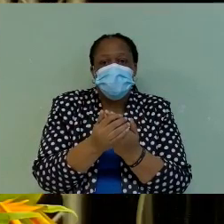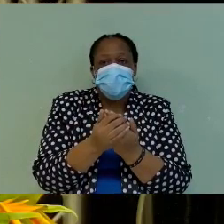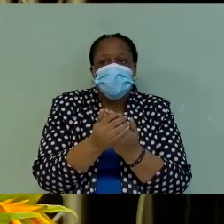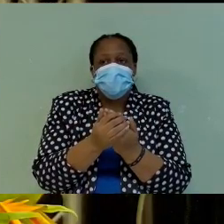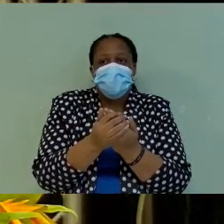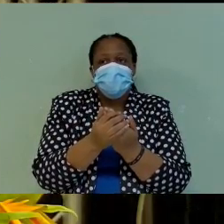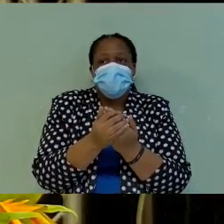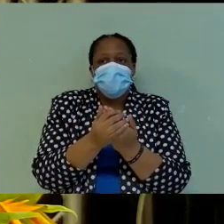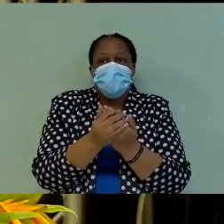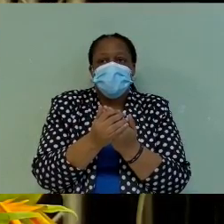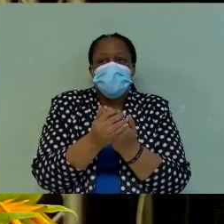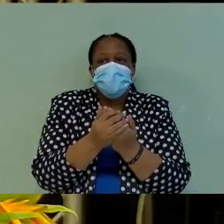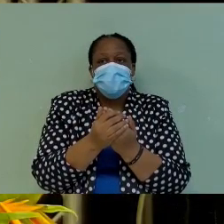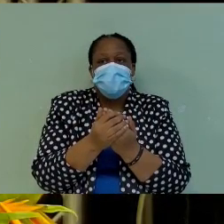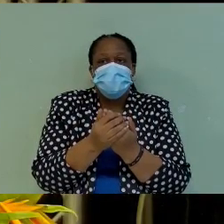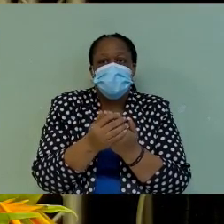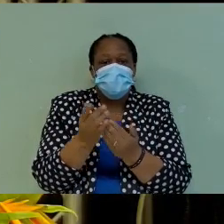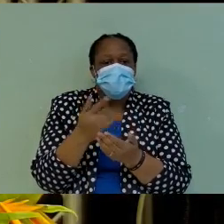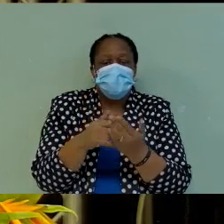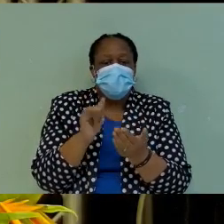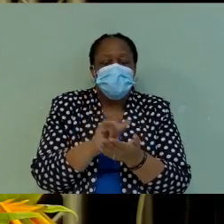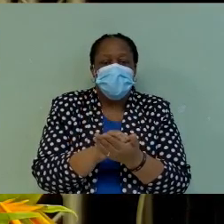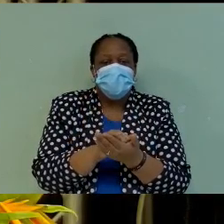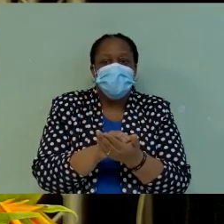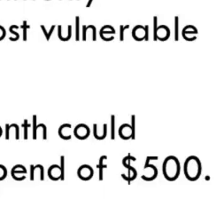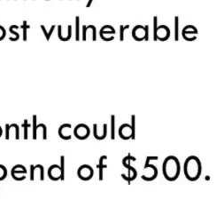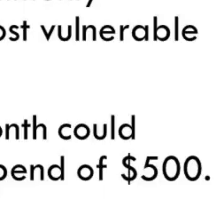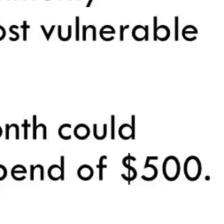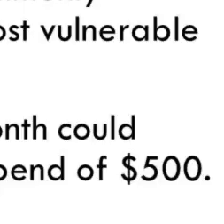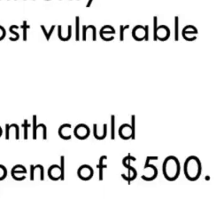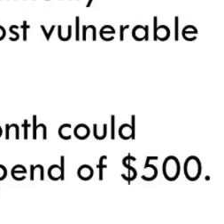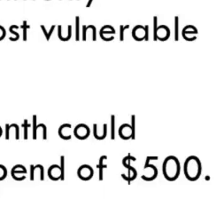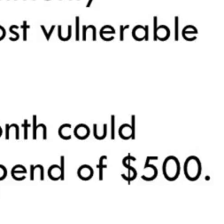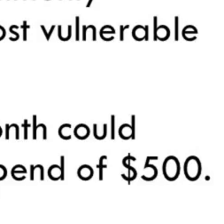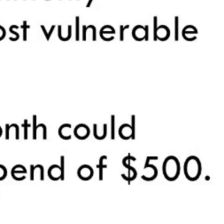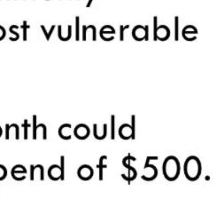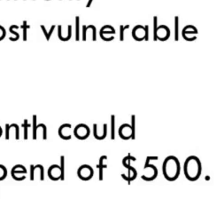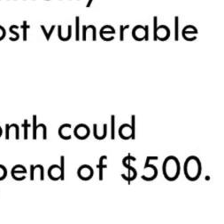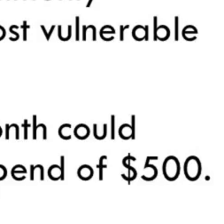Now, the Poverty Alleviation Program is a social assistance program